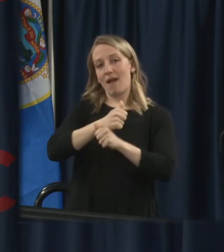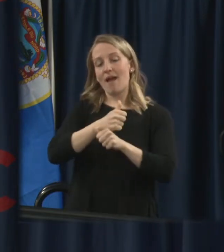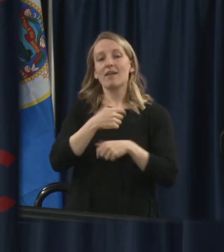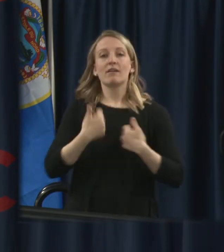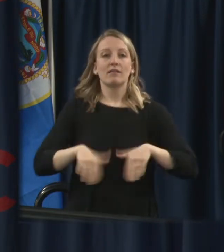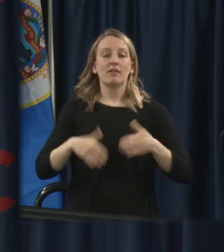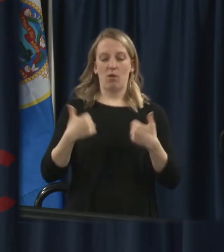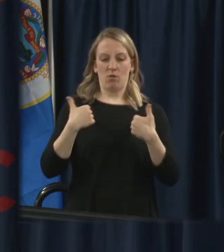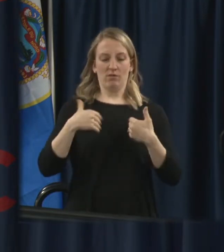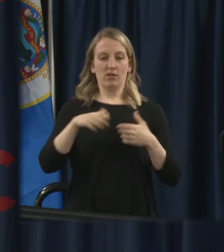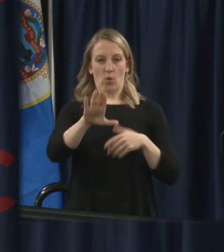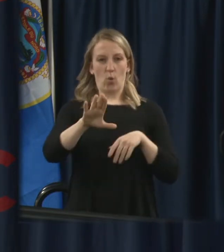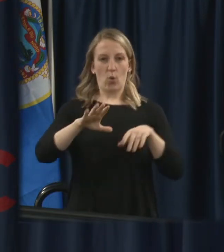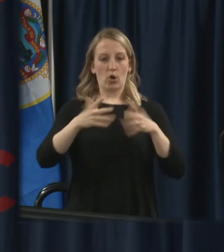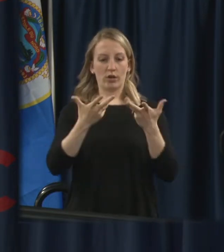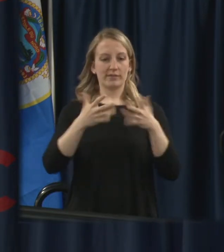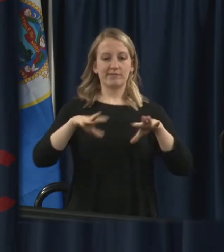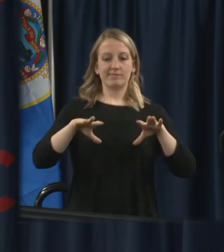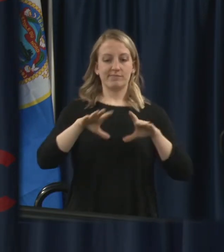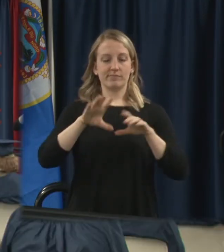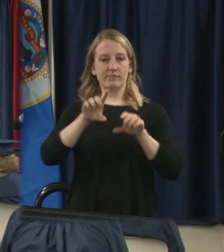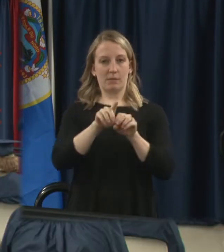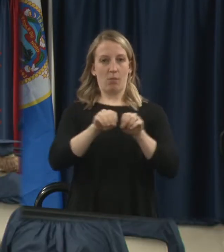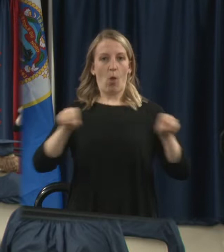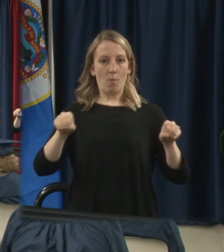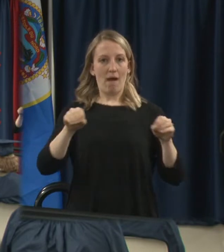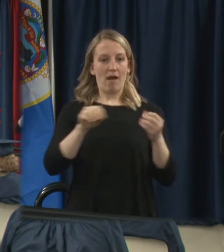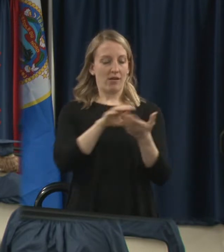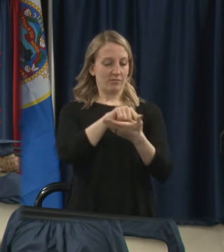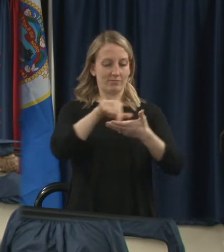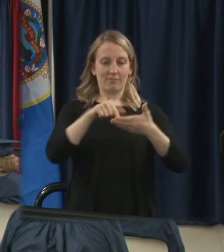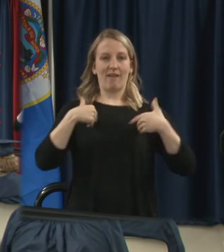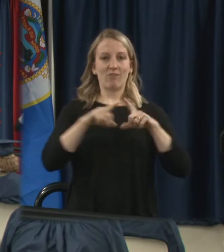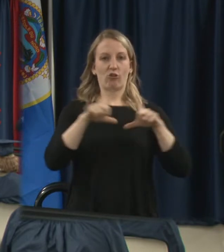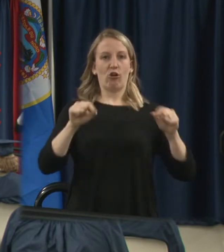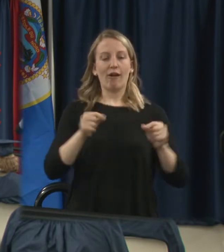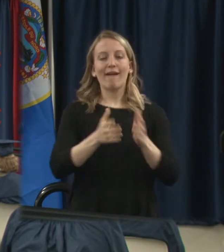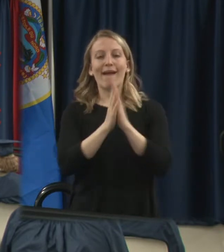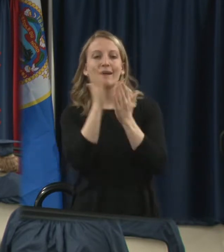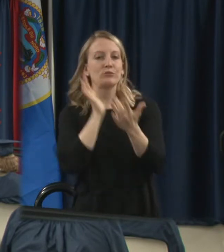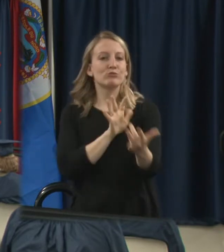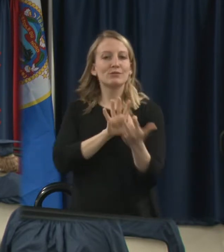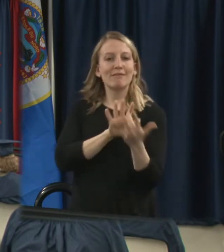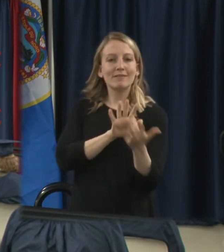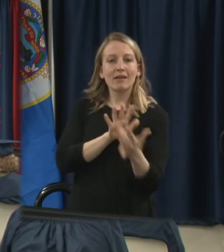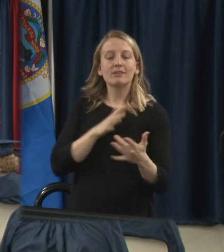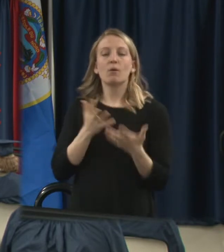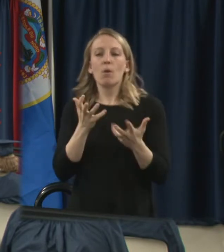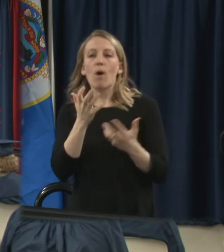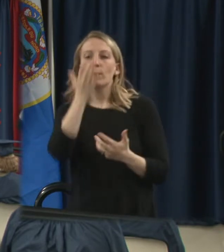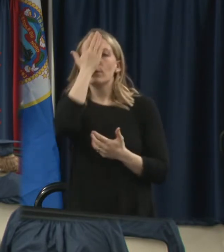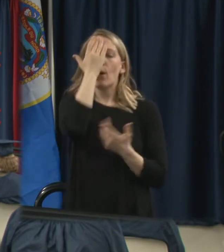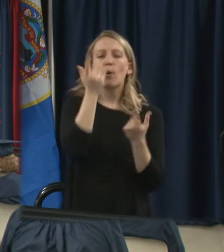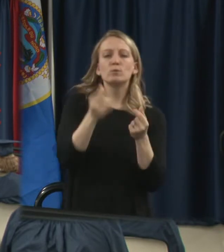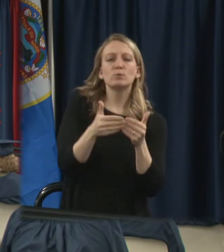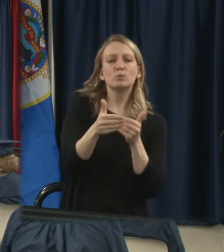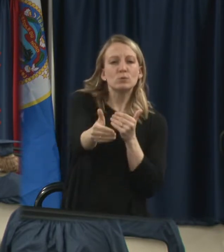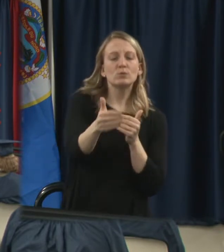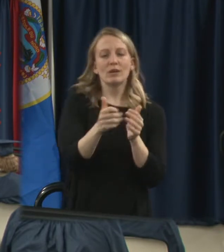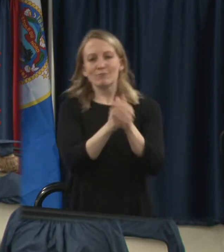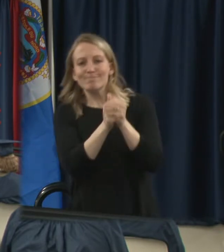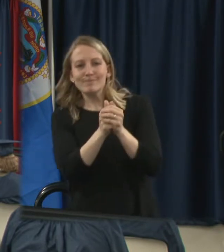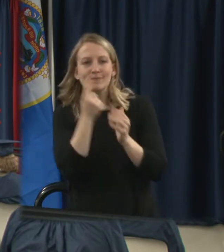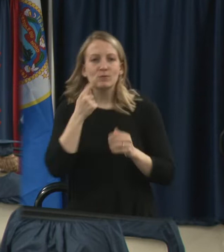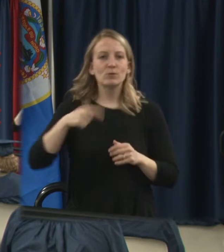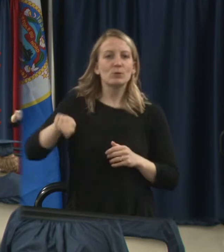diploma packet, and we'll ask you to stay in touch. We want to see what you're doing. We want to be able to cheer you on, to root